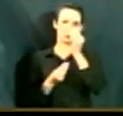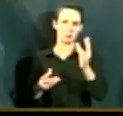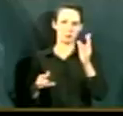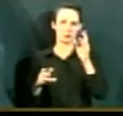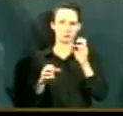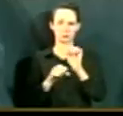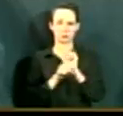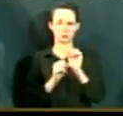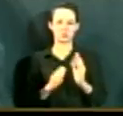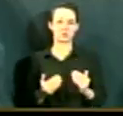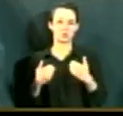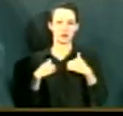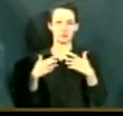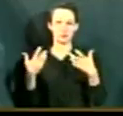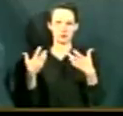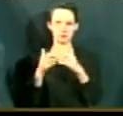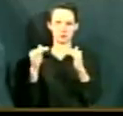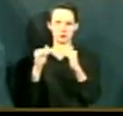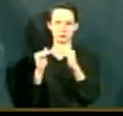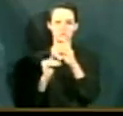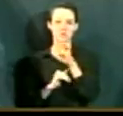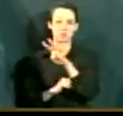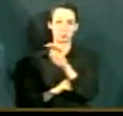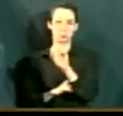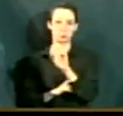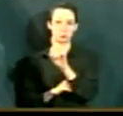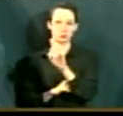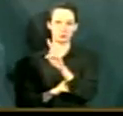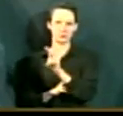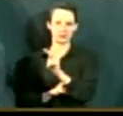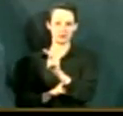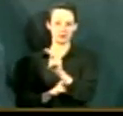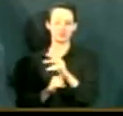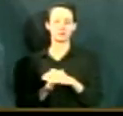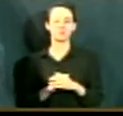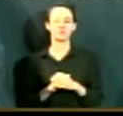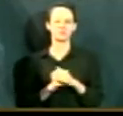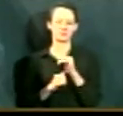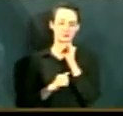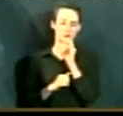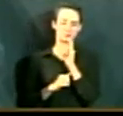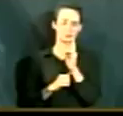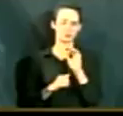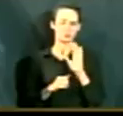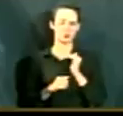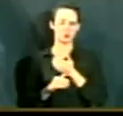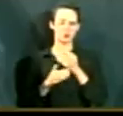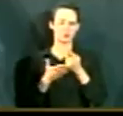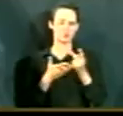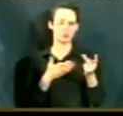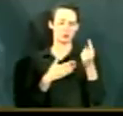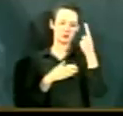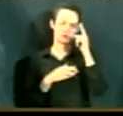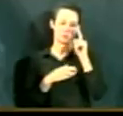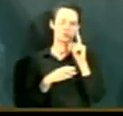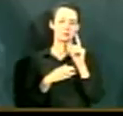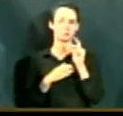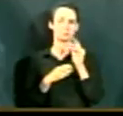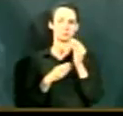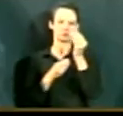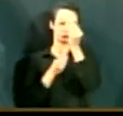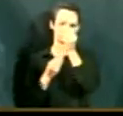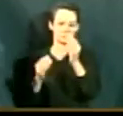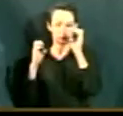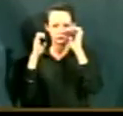employees that we have a matching 401k. And I'm not sure that our own failure to educate our employees is a